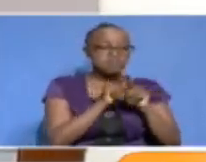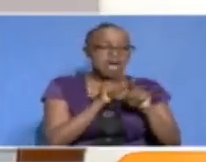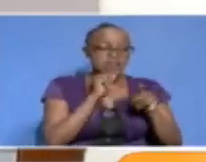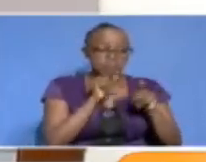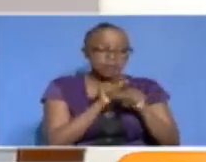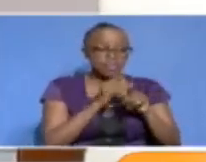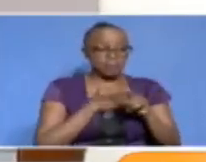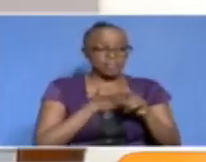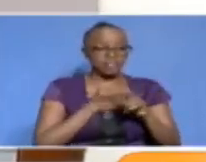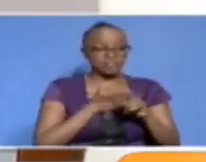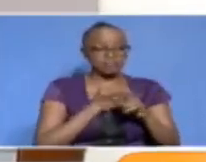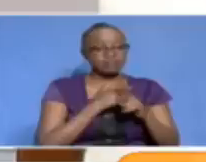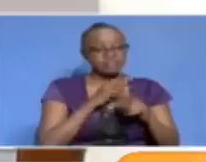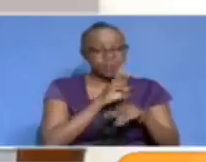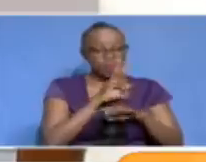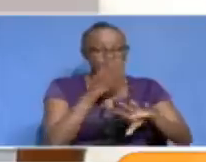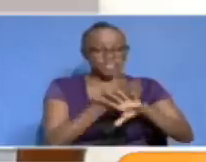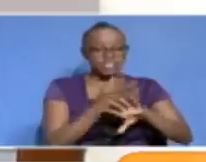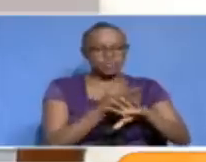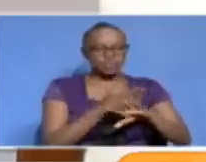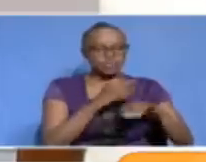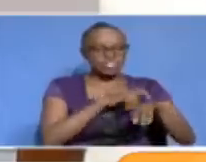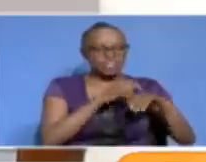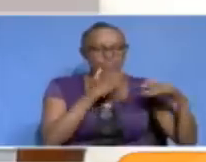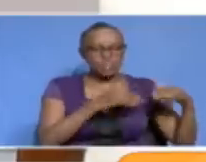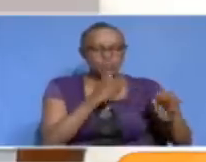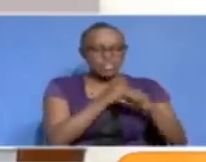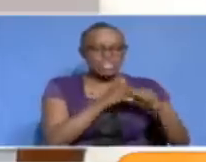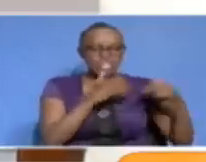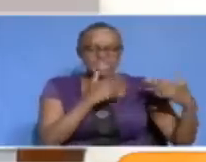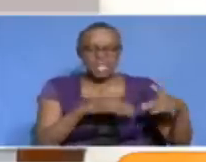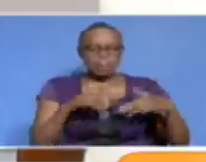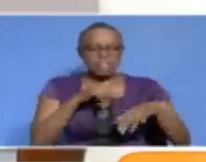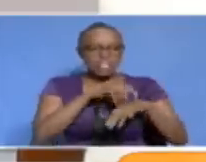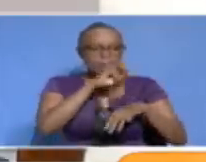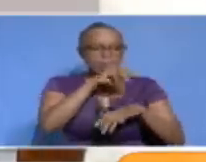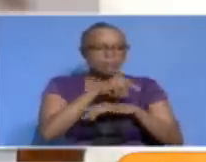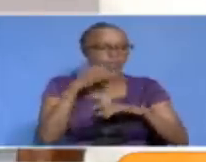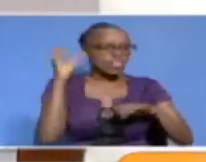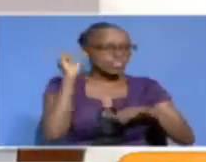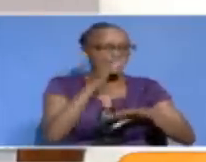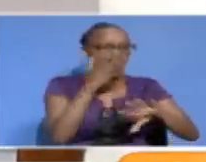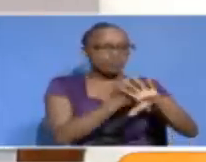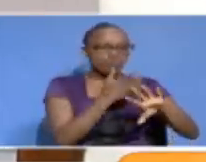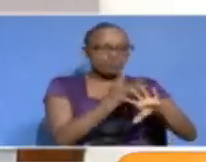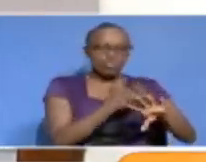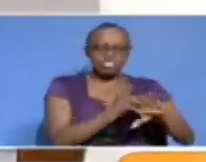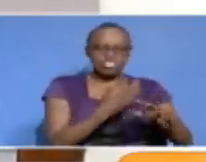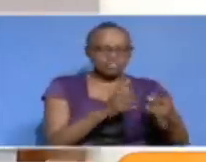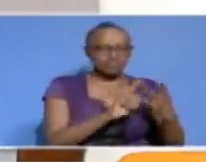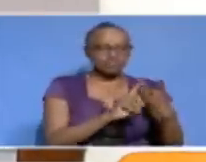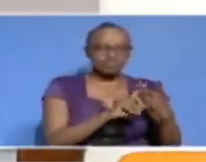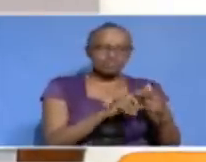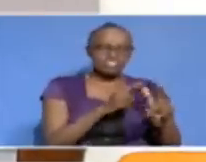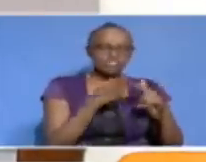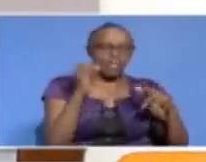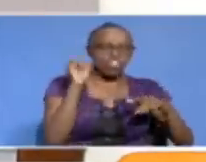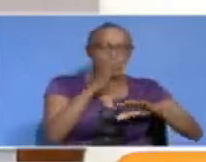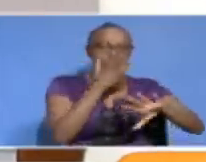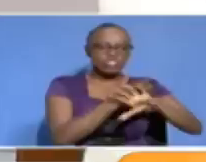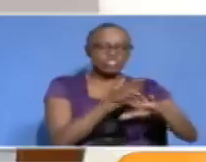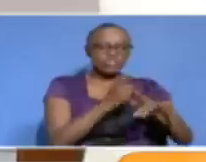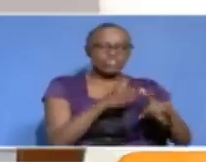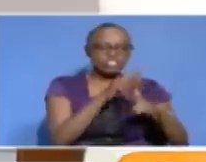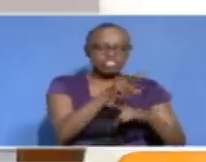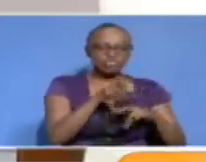this. The time for drama, we did a lot of drama when we were in peace. He threw stones. Yeah? Mm. He was throwing stones. He stole